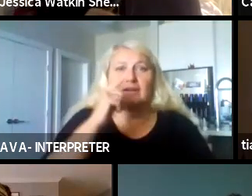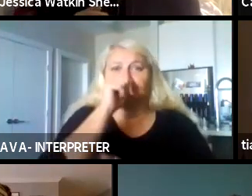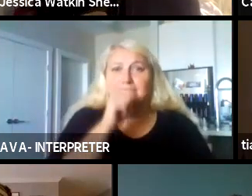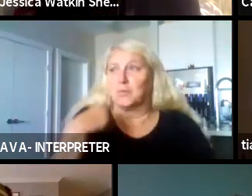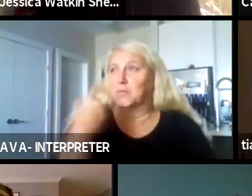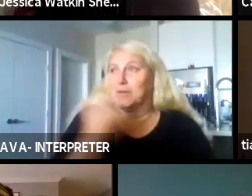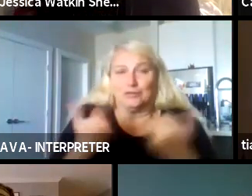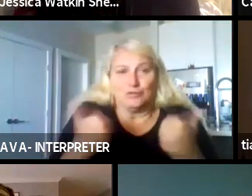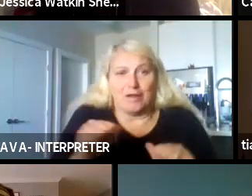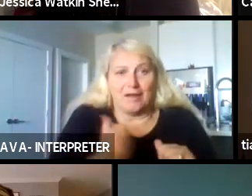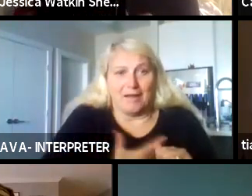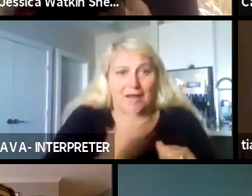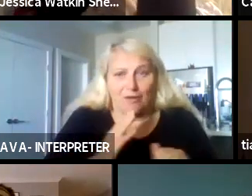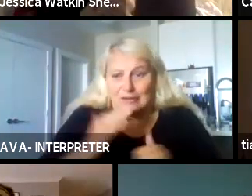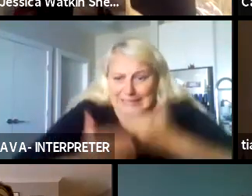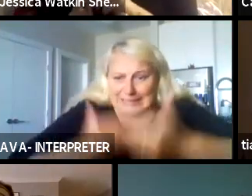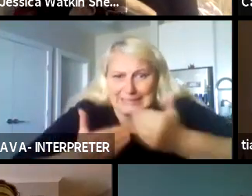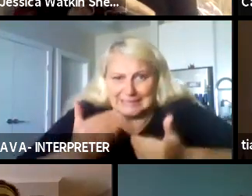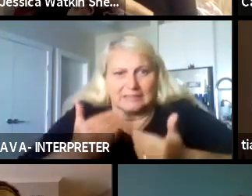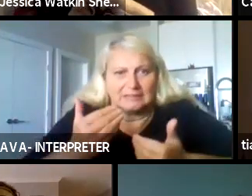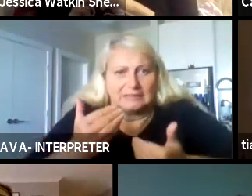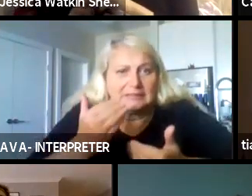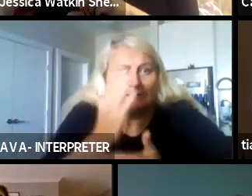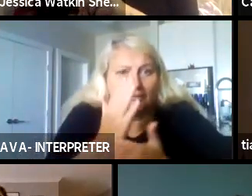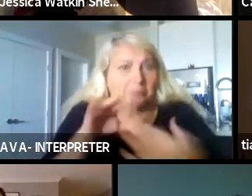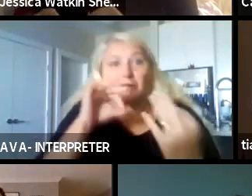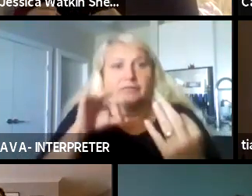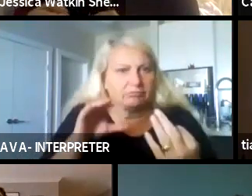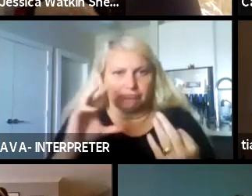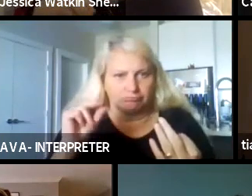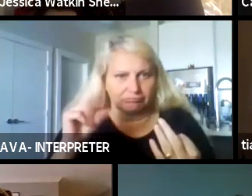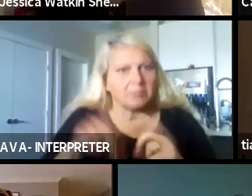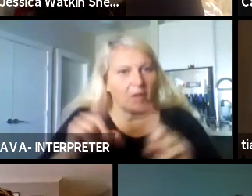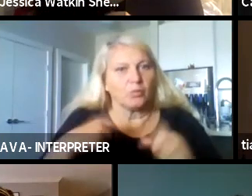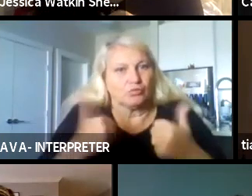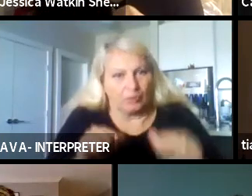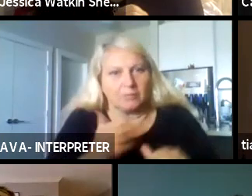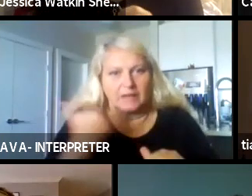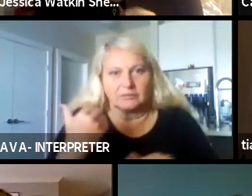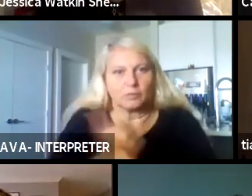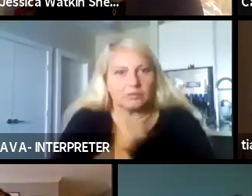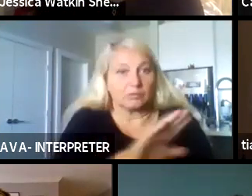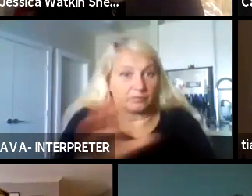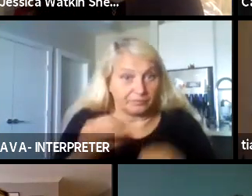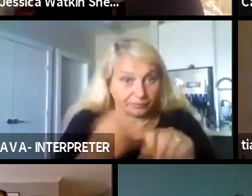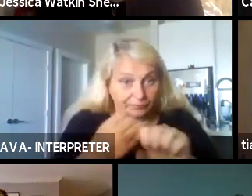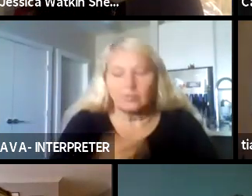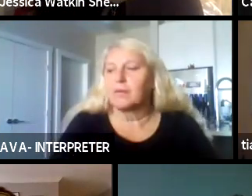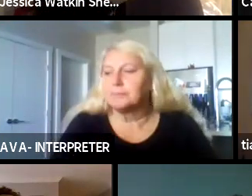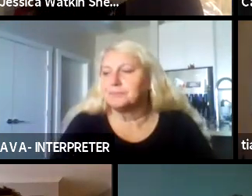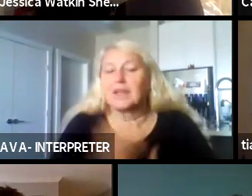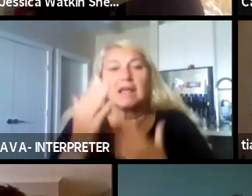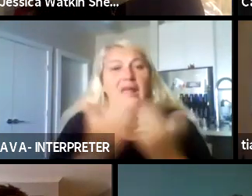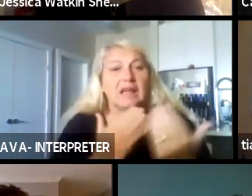ways. We're gonna remain in an emergent and a responsive shape throughout today's